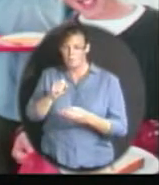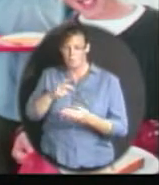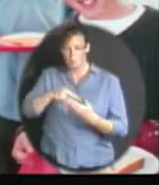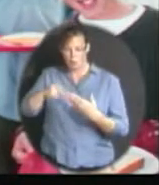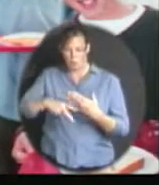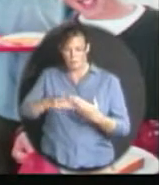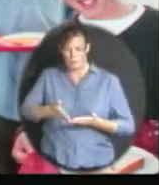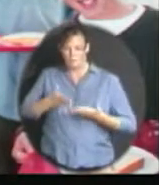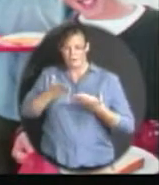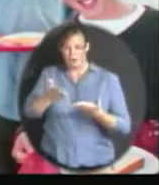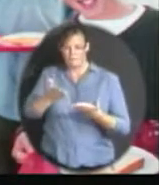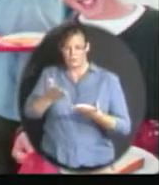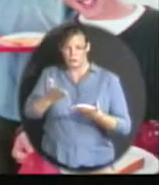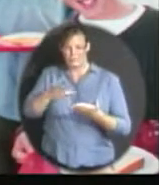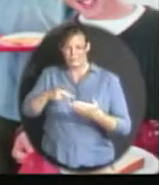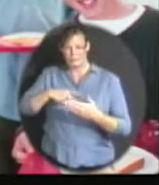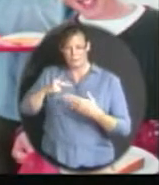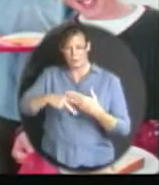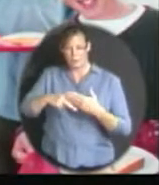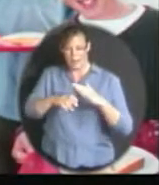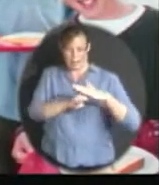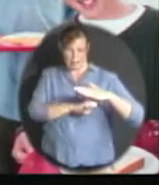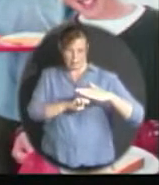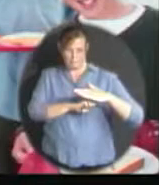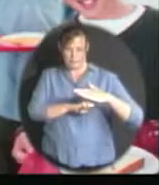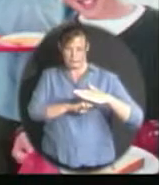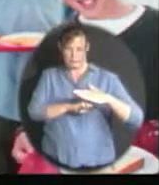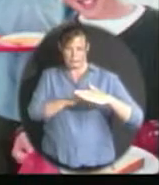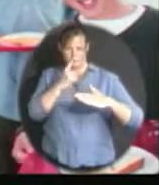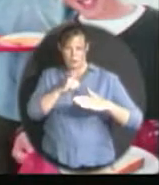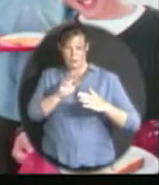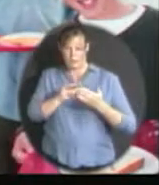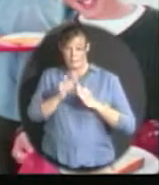we have offered this program at elementary sites